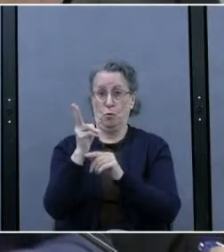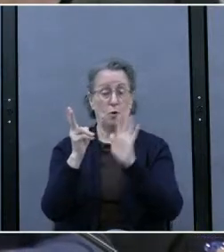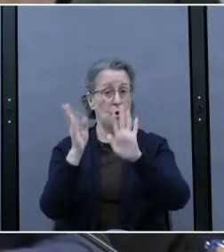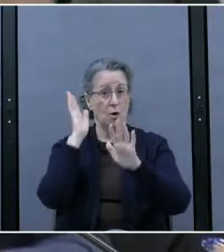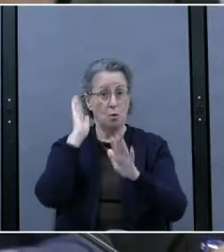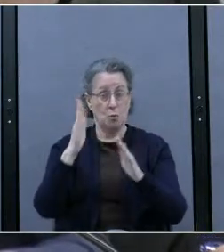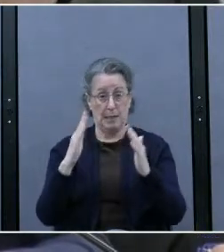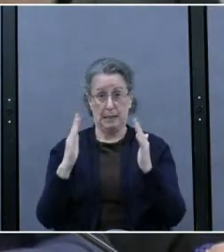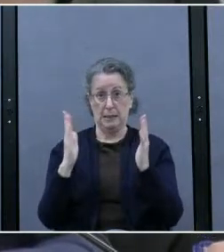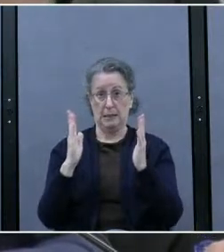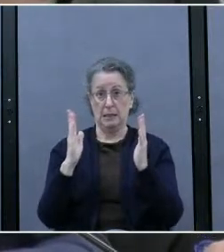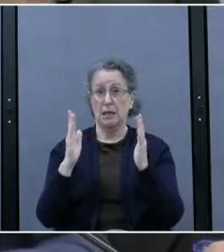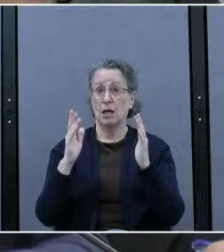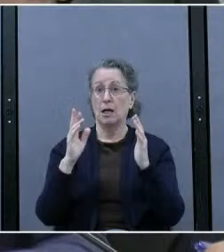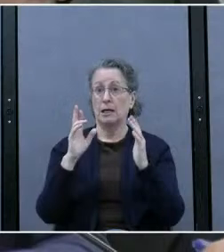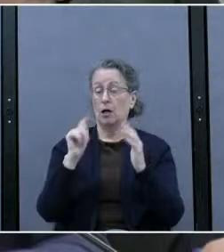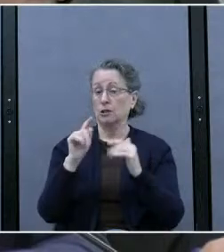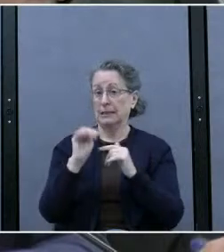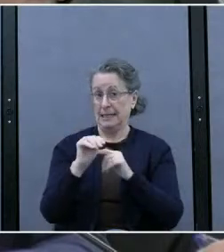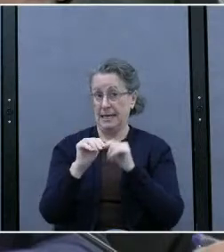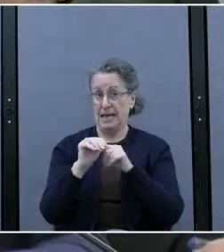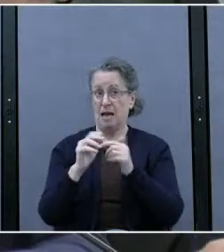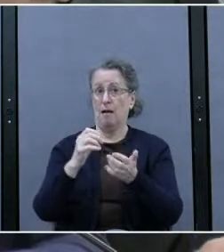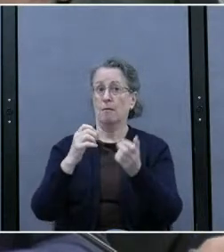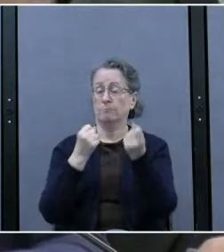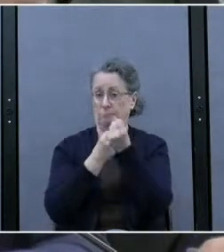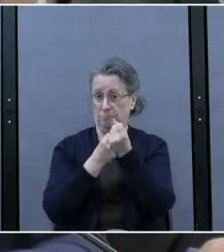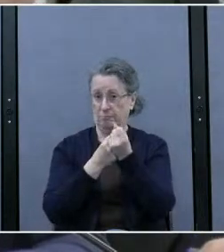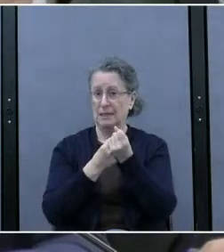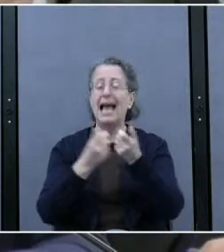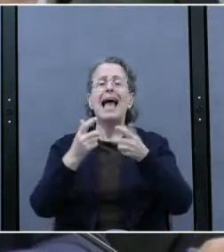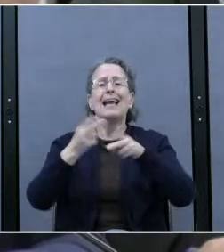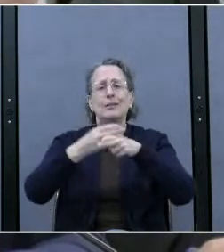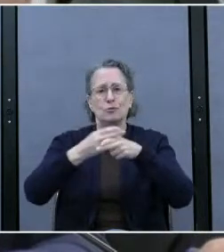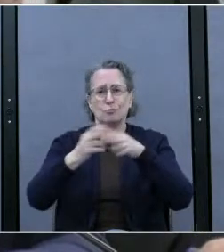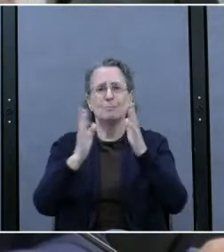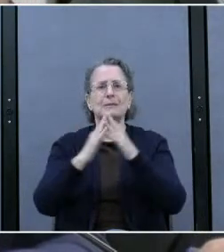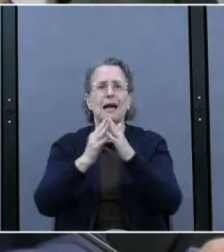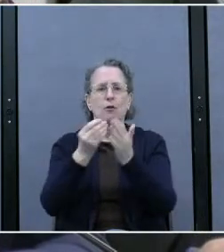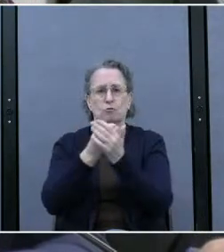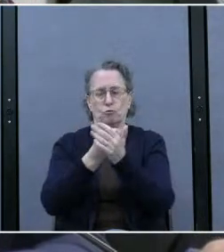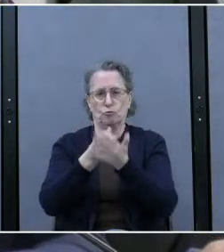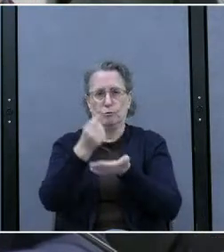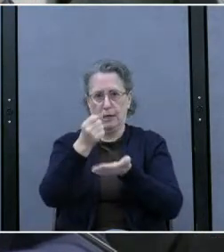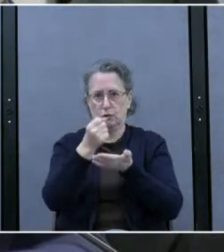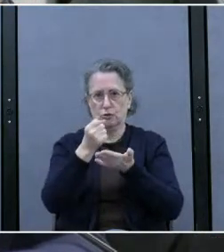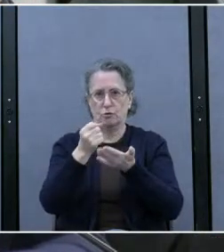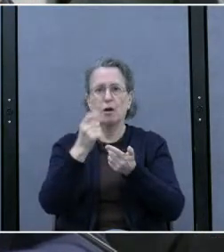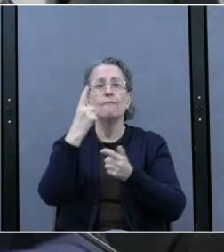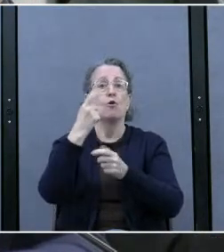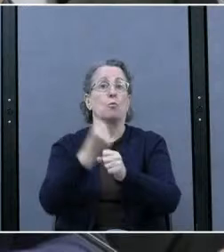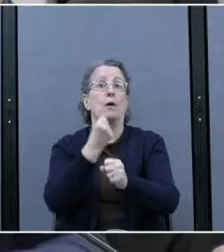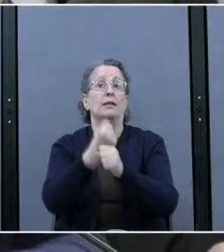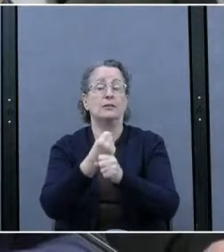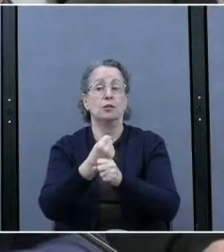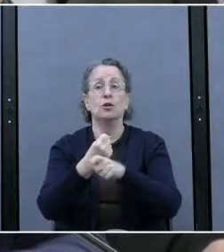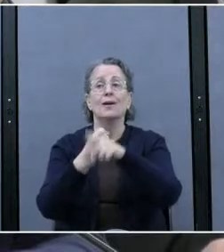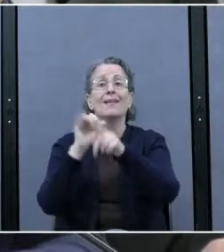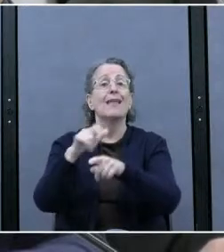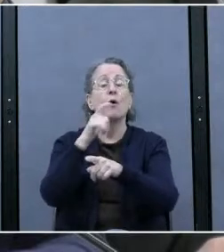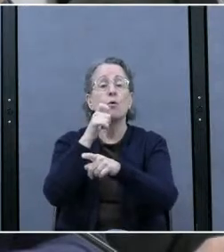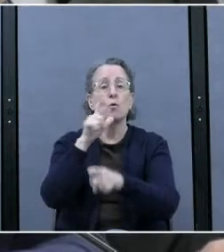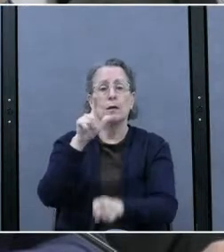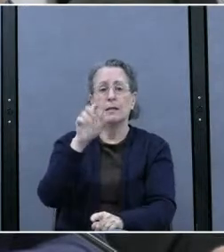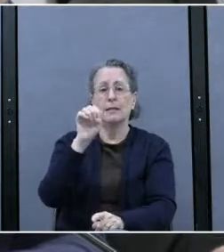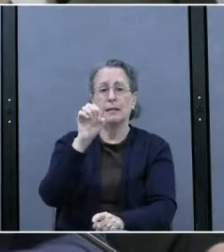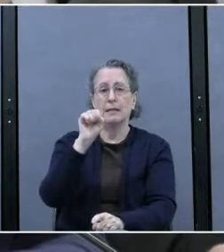board's appointment of an interim town treasurer for a term of up to 1 year, and that person is Leslie Smith, the